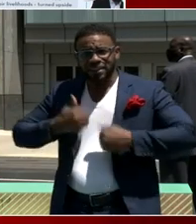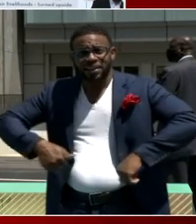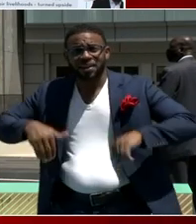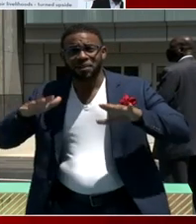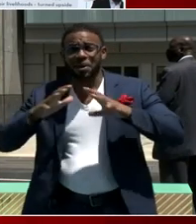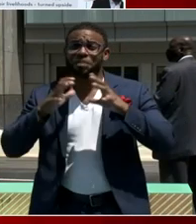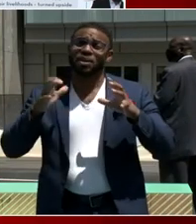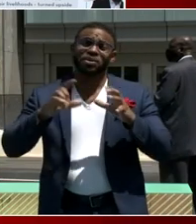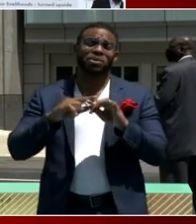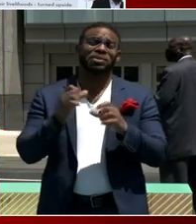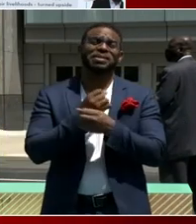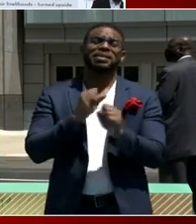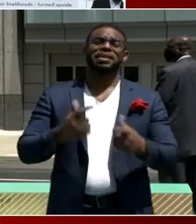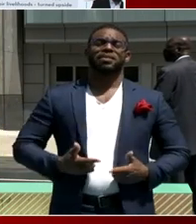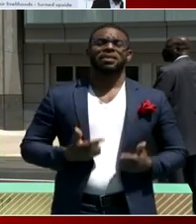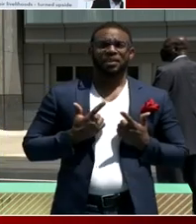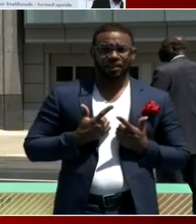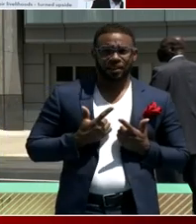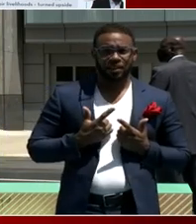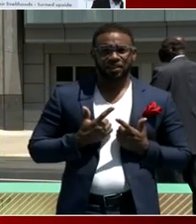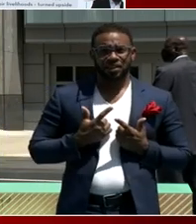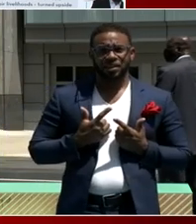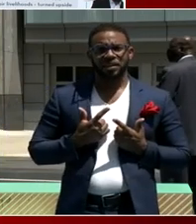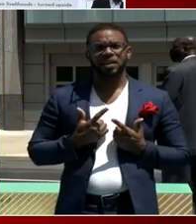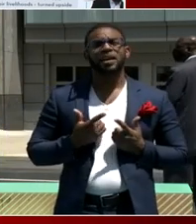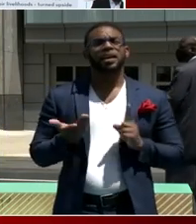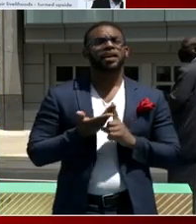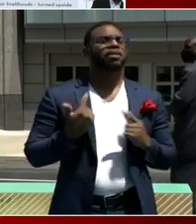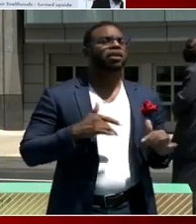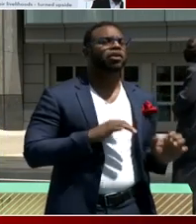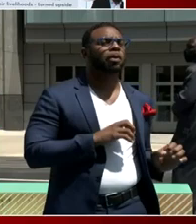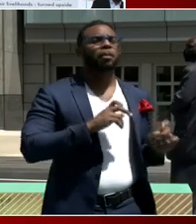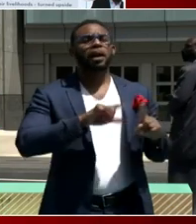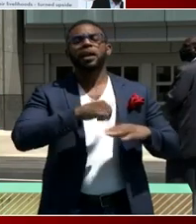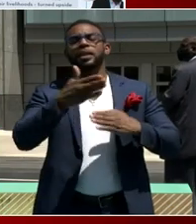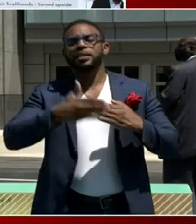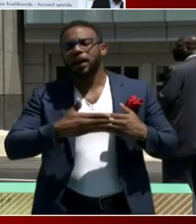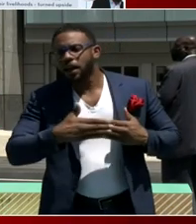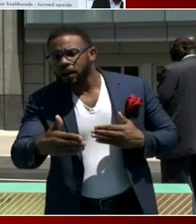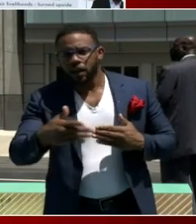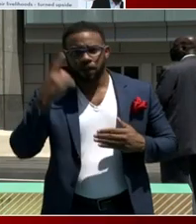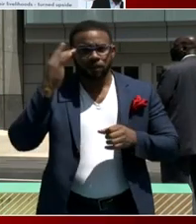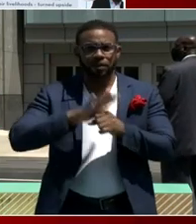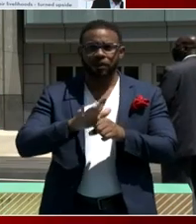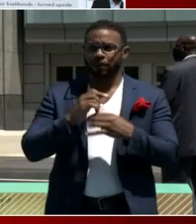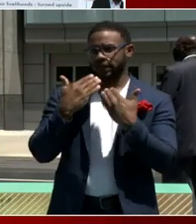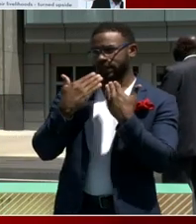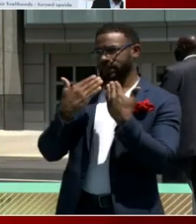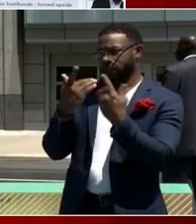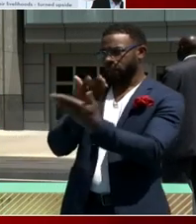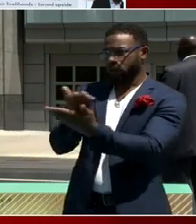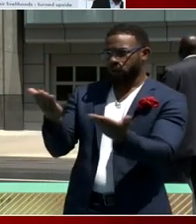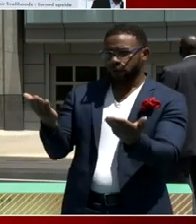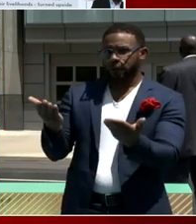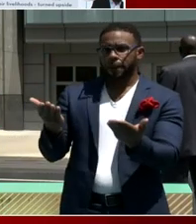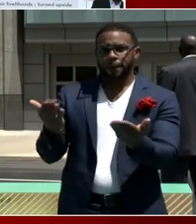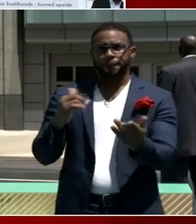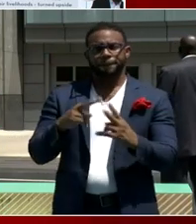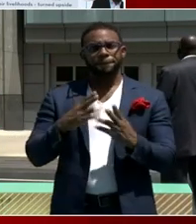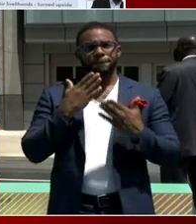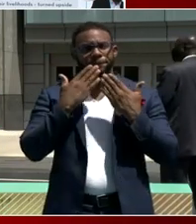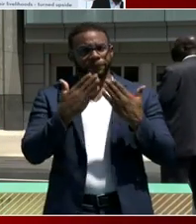sacrificed much to save lives to get us to the other side of this pandemic. And for that, I thank you. We're